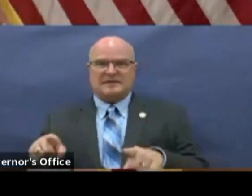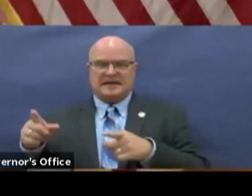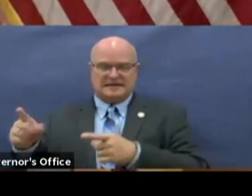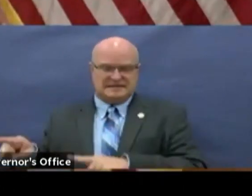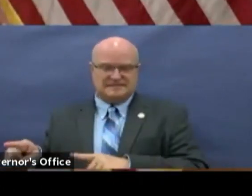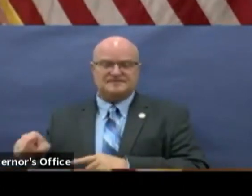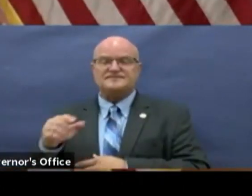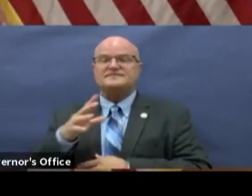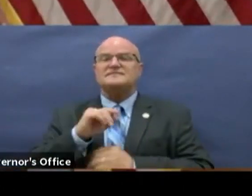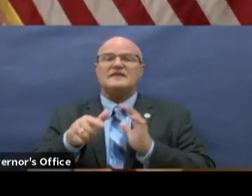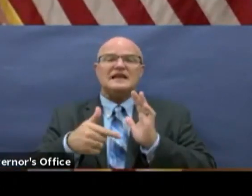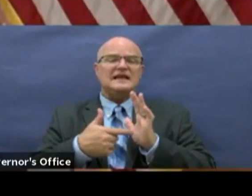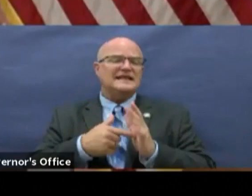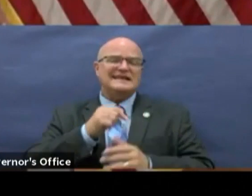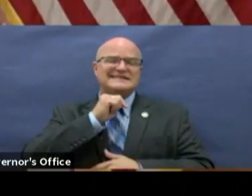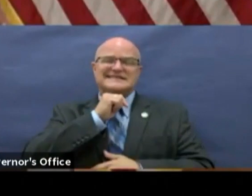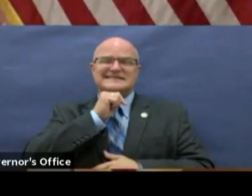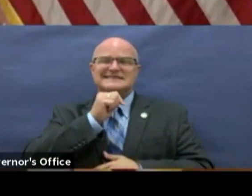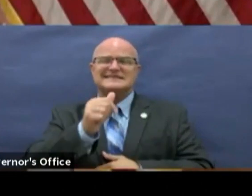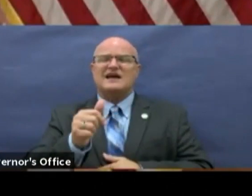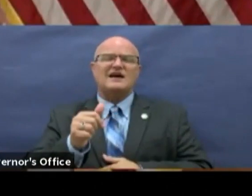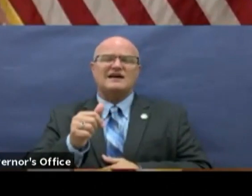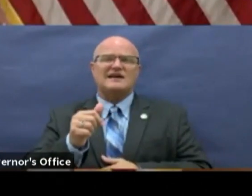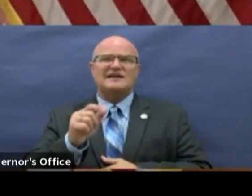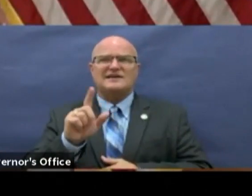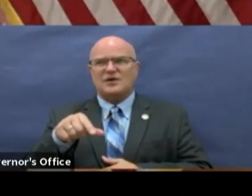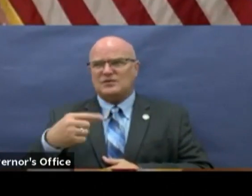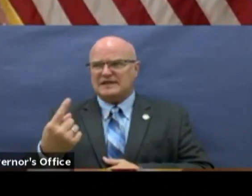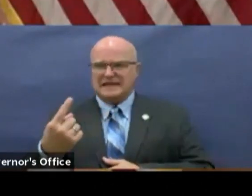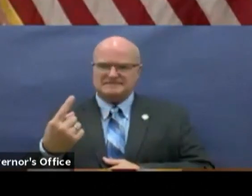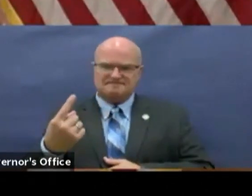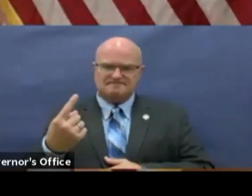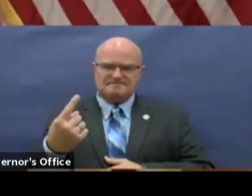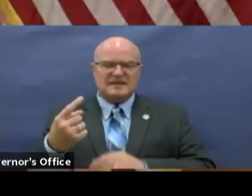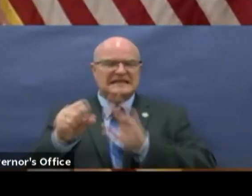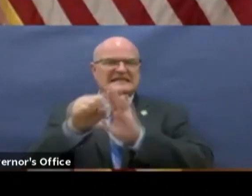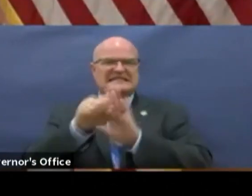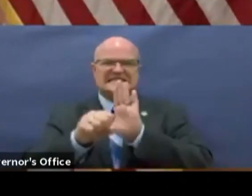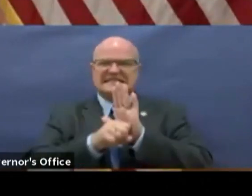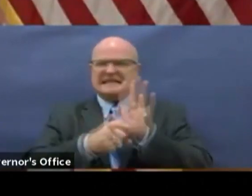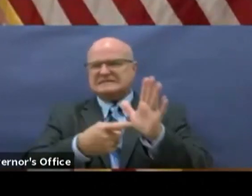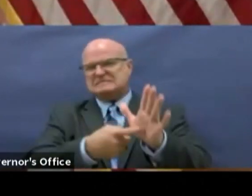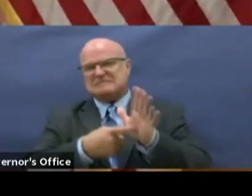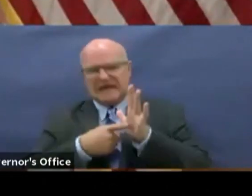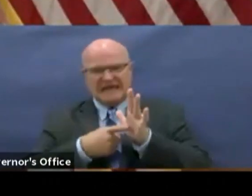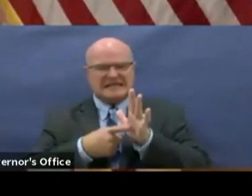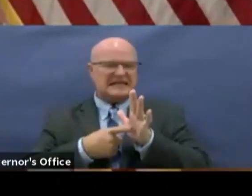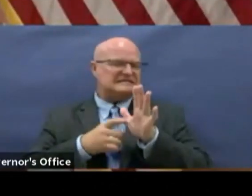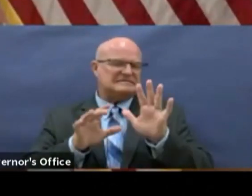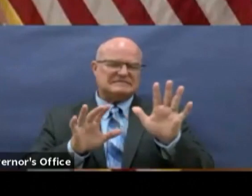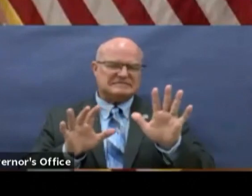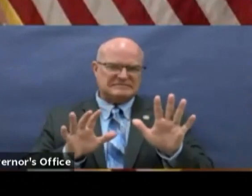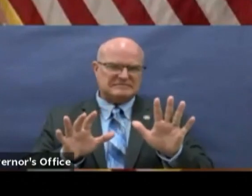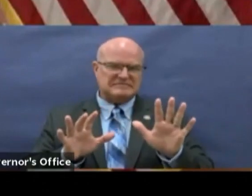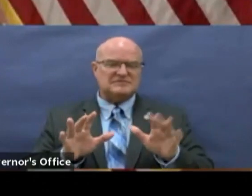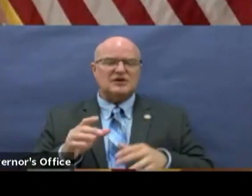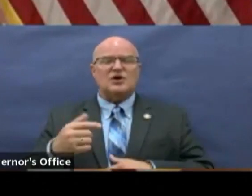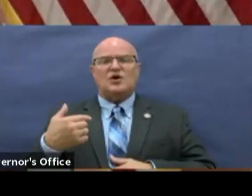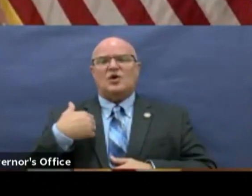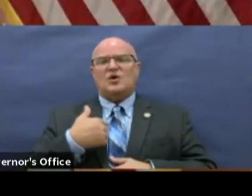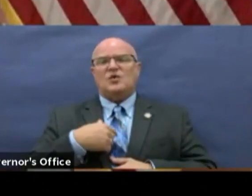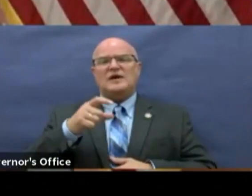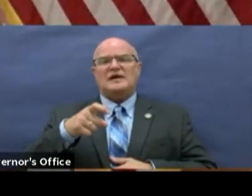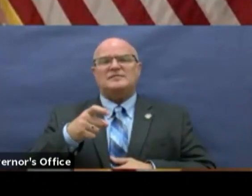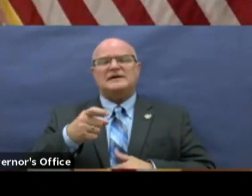place, and this is not a matter of state mandates and requirements. All we can do